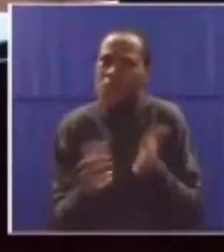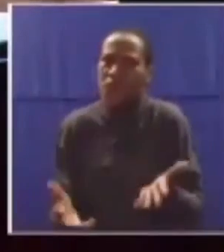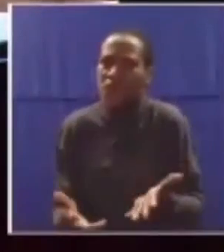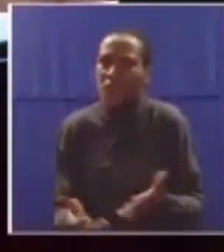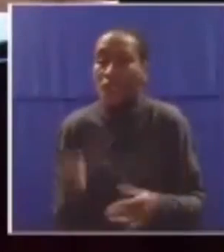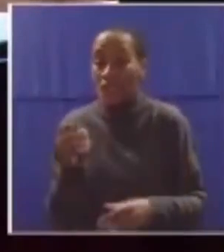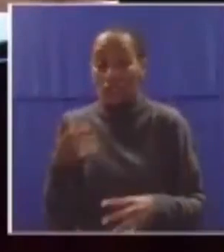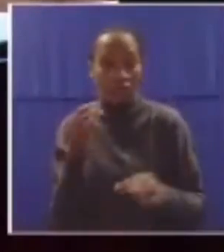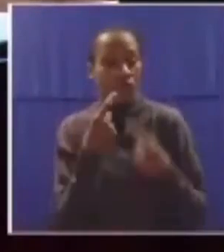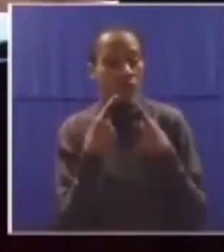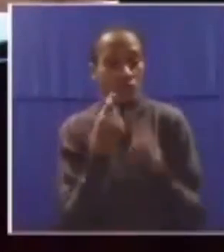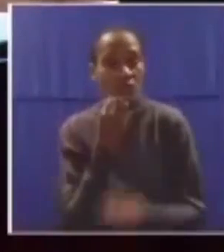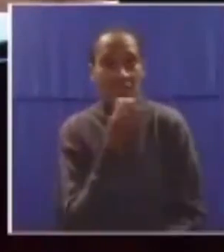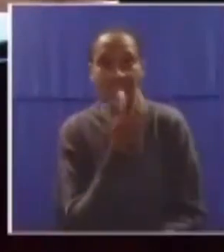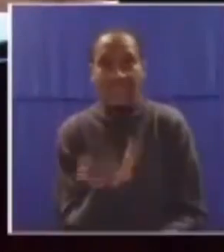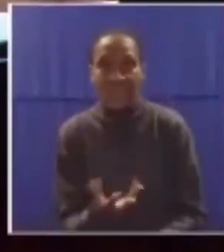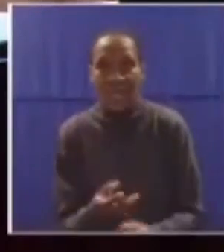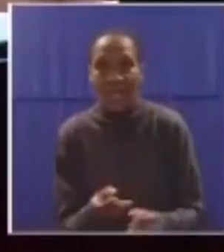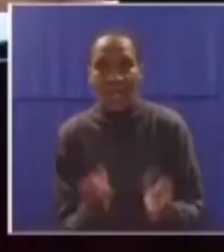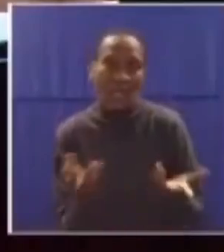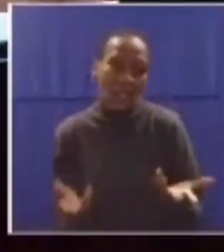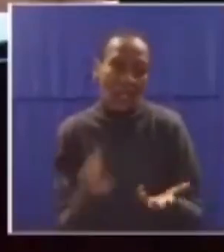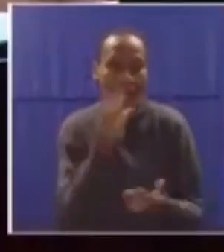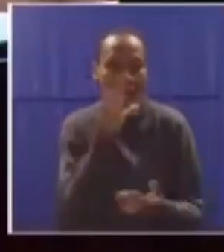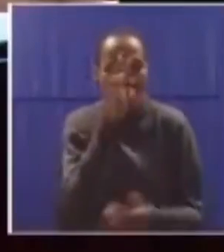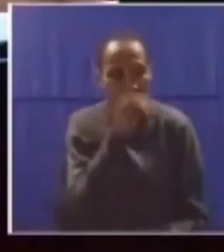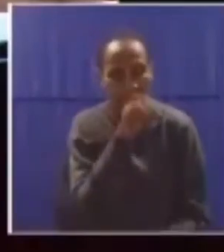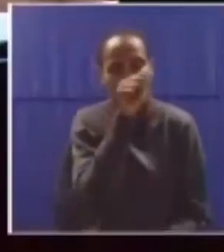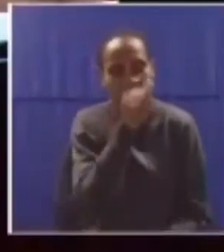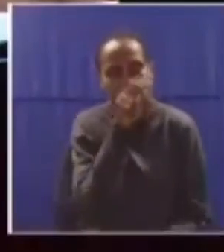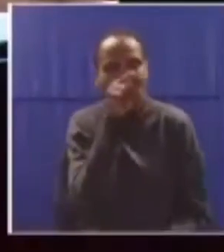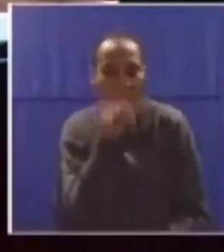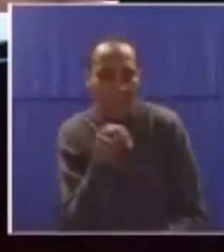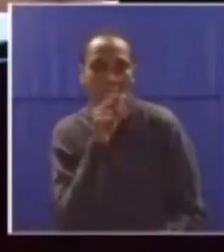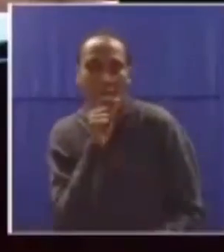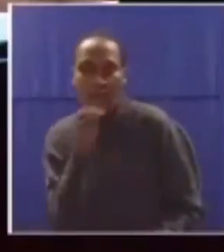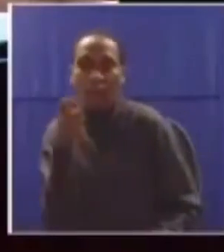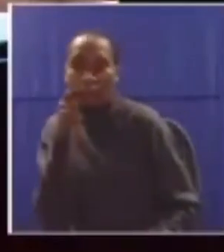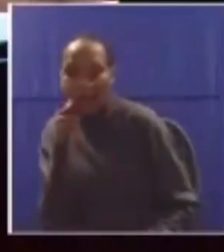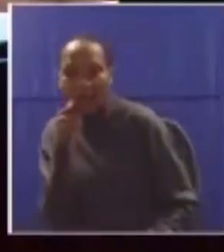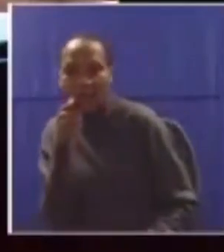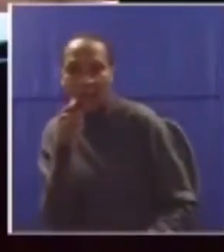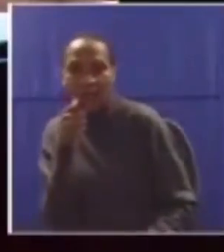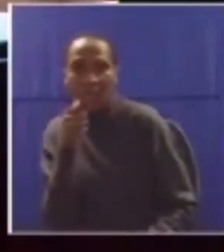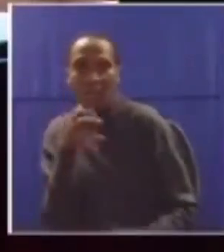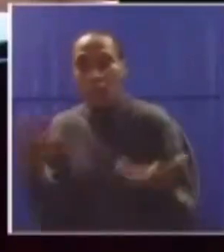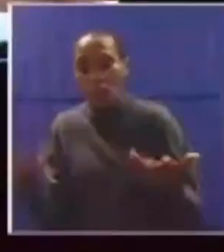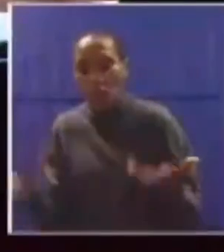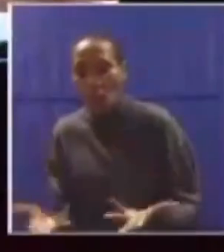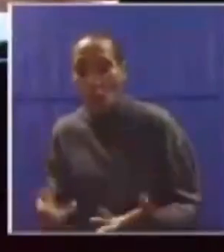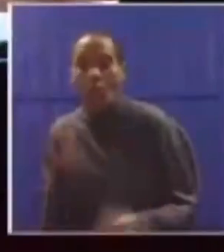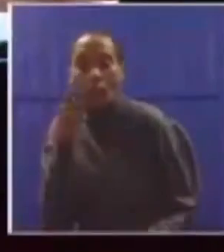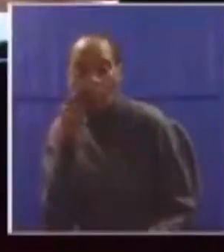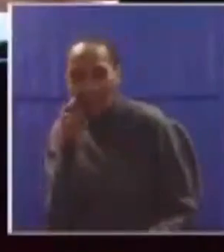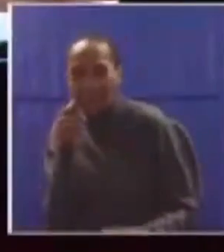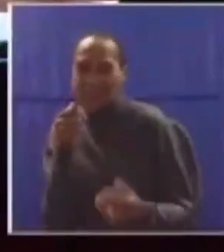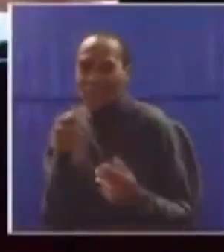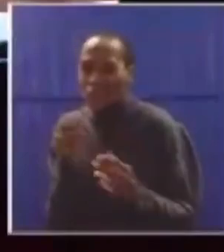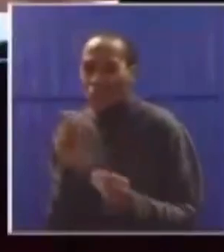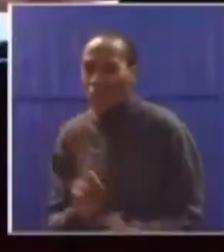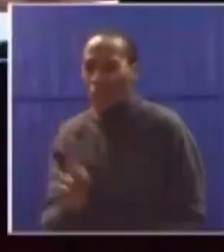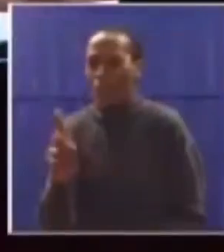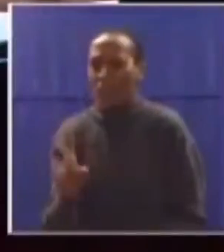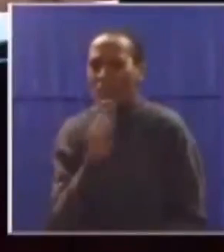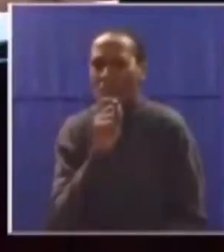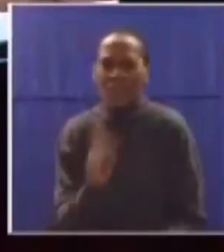say to people, linking symbols that M-A-N means man is not reading, to say man is going is not reading for meaning,